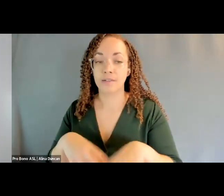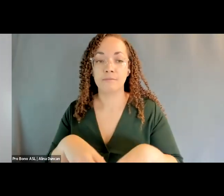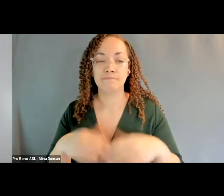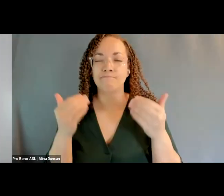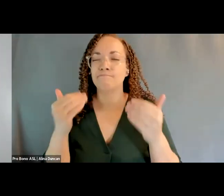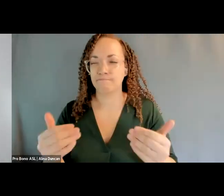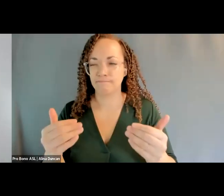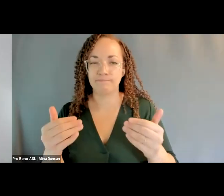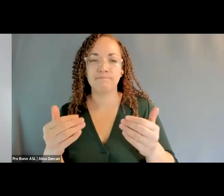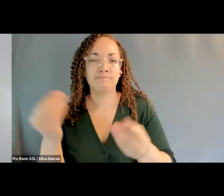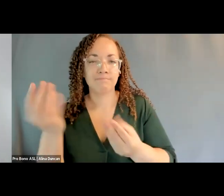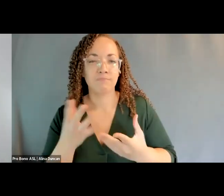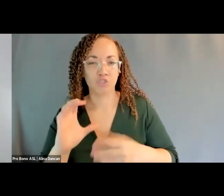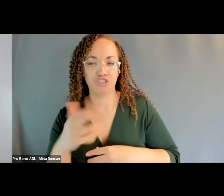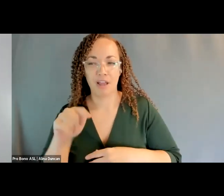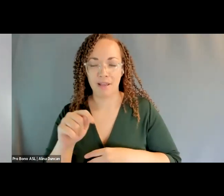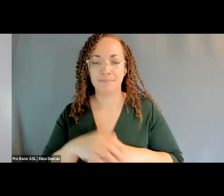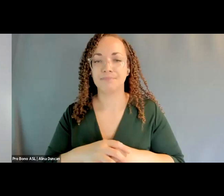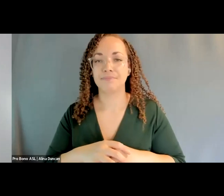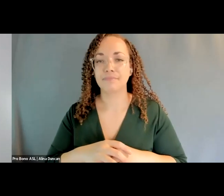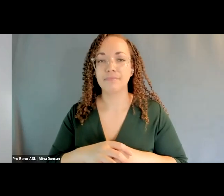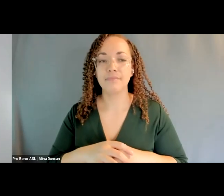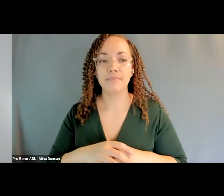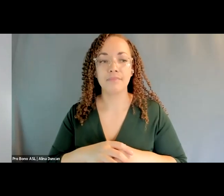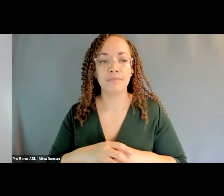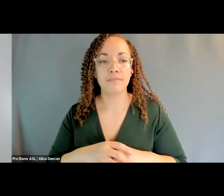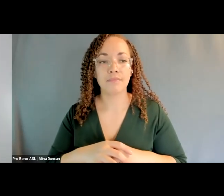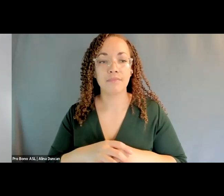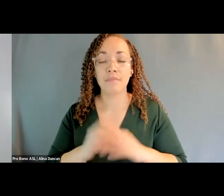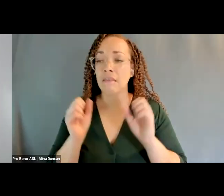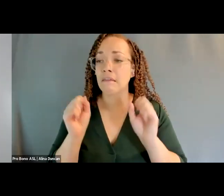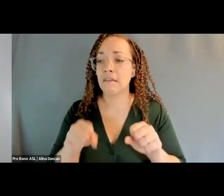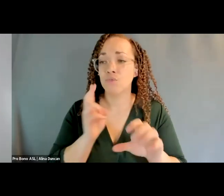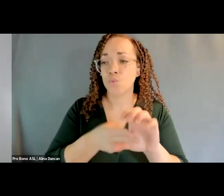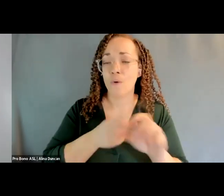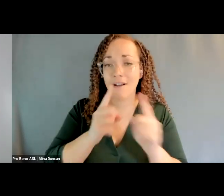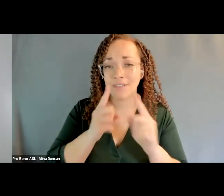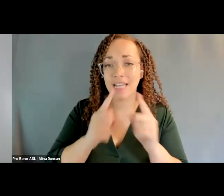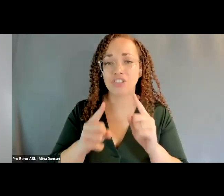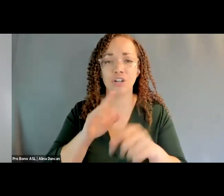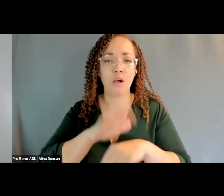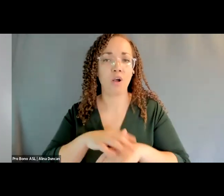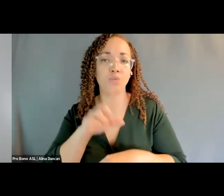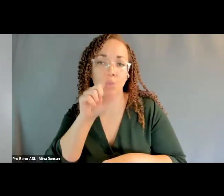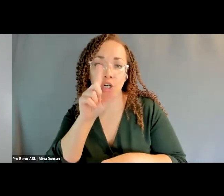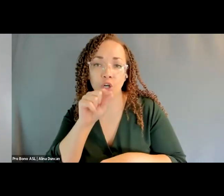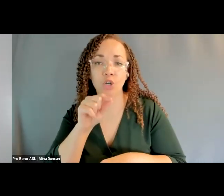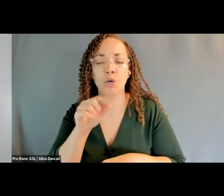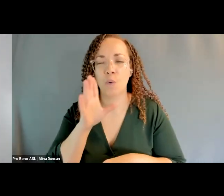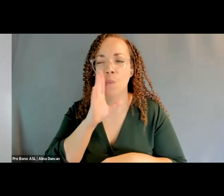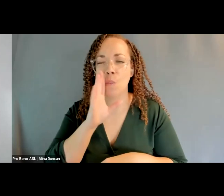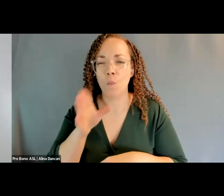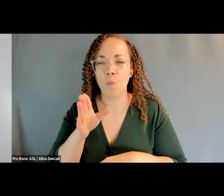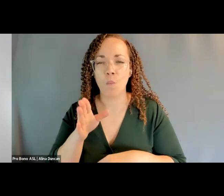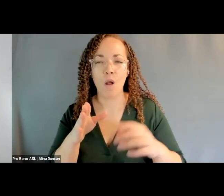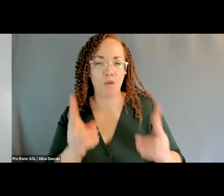few announcements. Please feel free to join in the conversation on Twitter. We'll put the handles in the chat. And for some